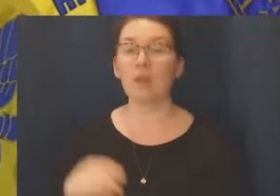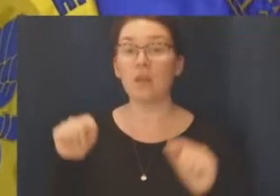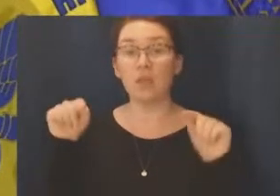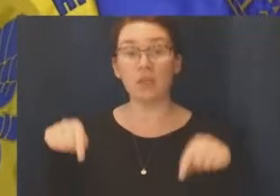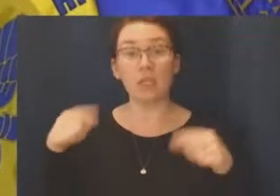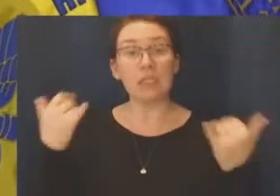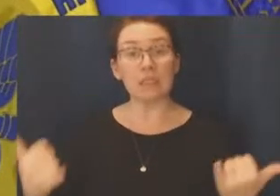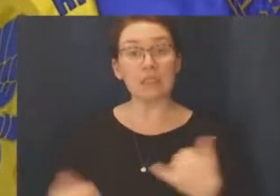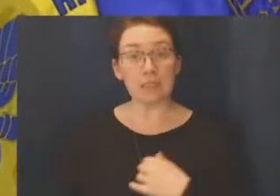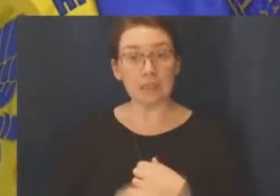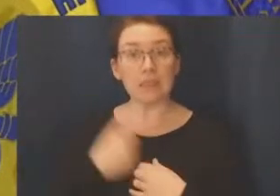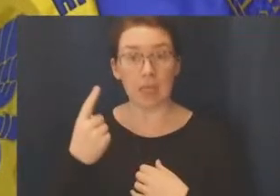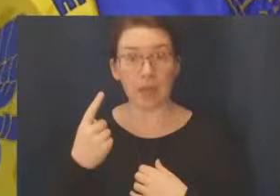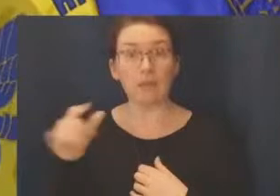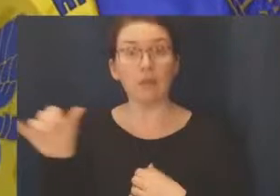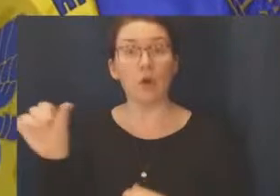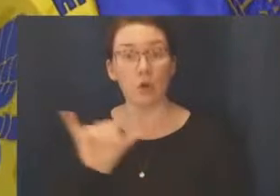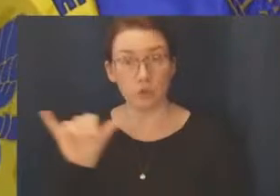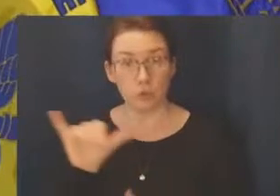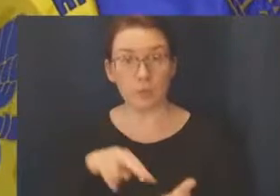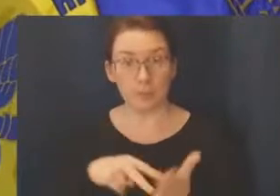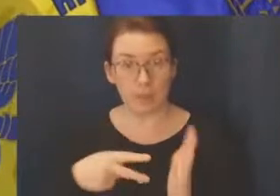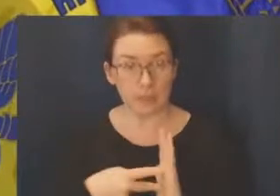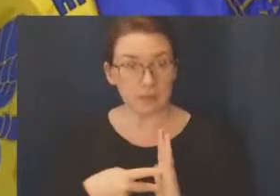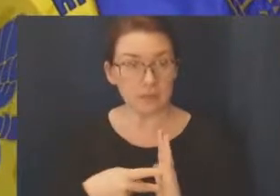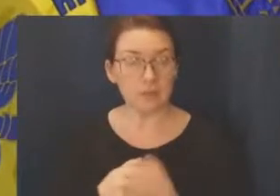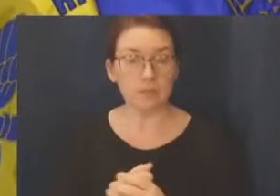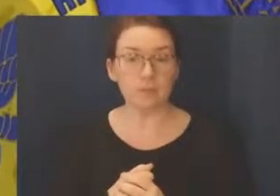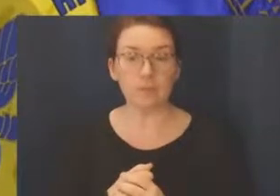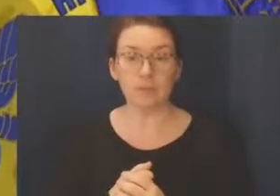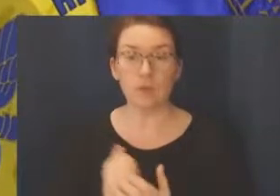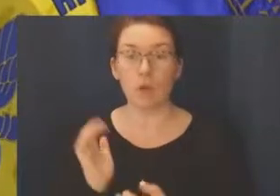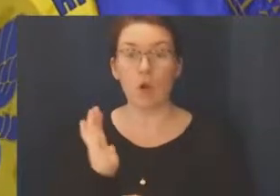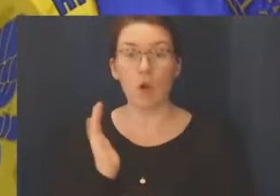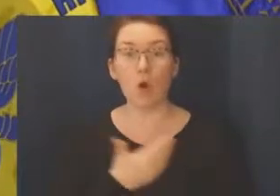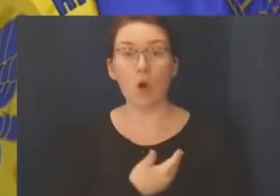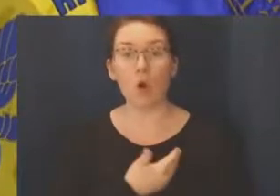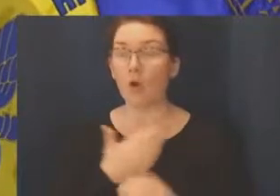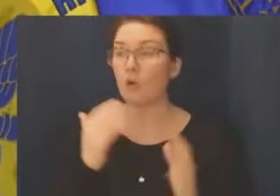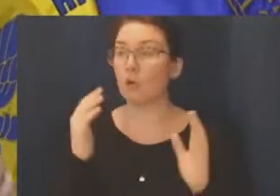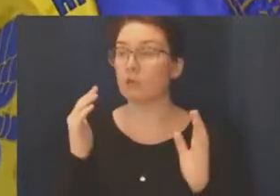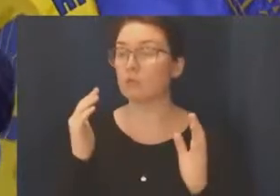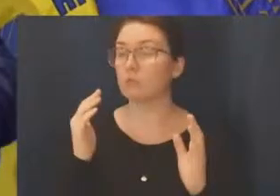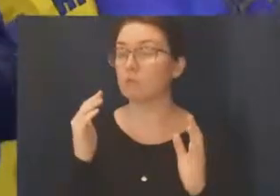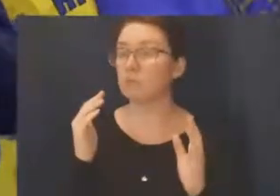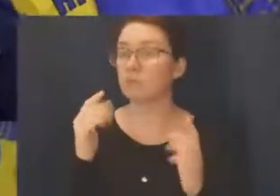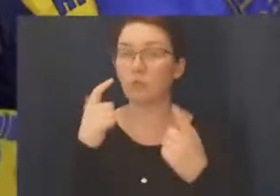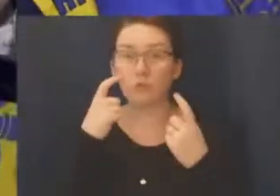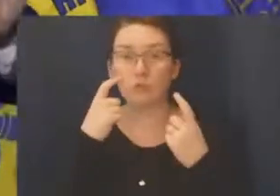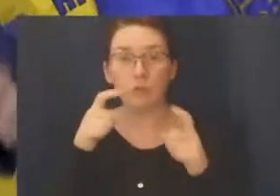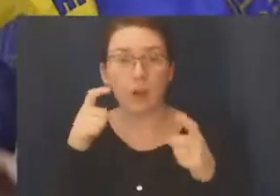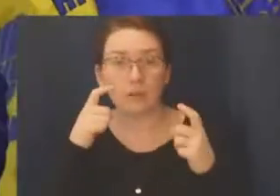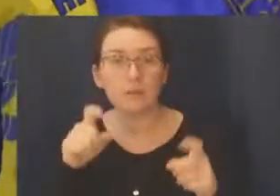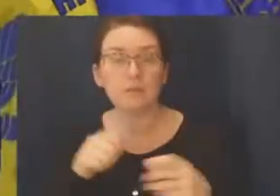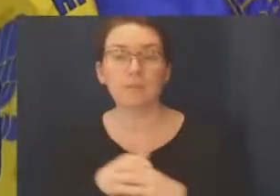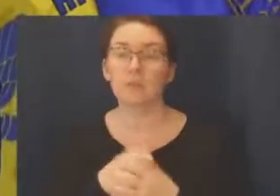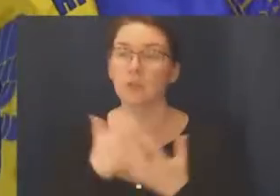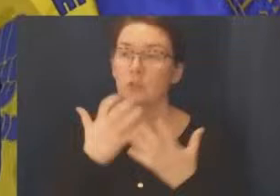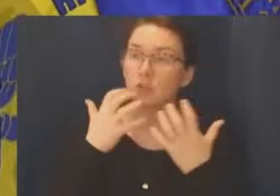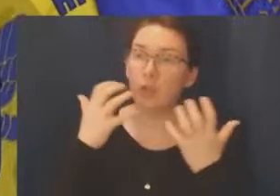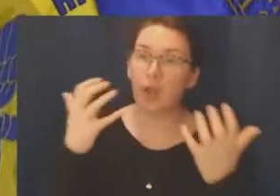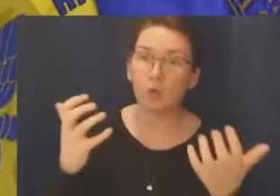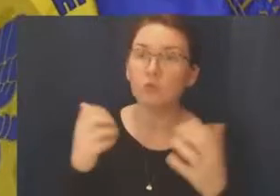and the shouts and the applause from Maha moms during the campaign are ringing out across the